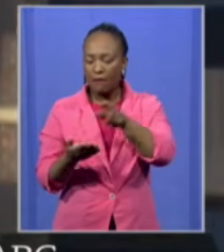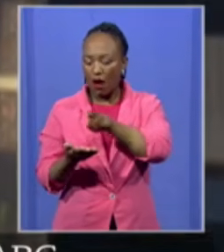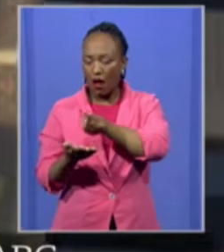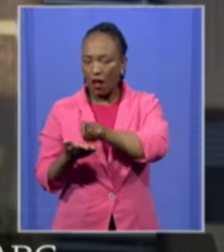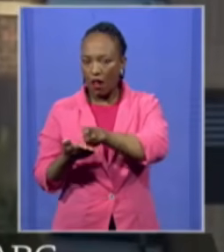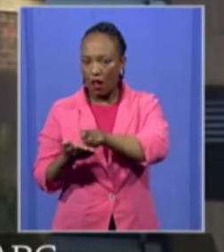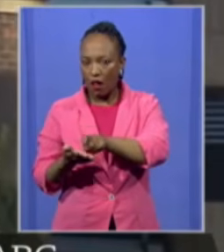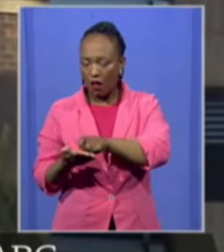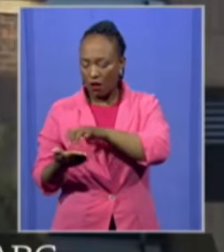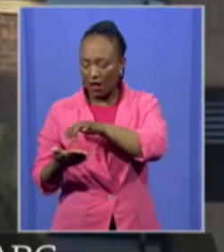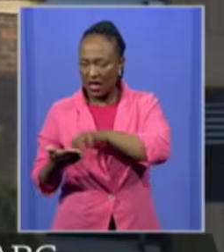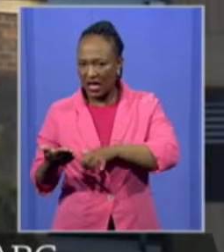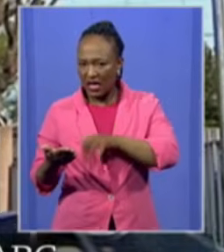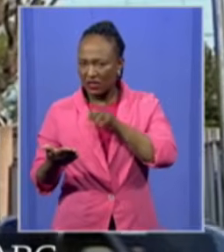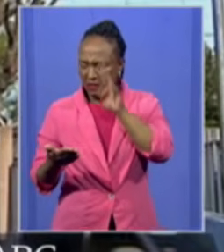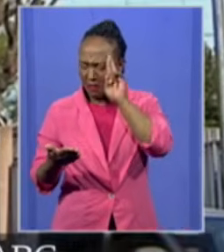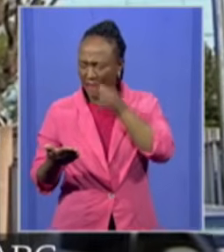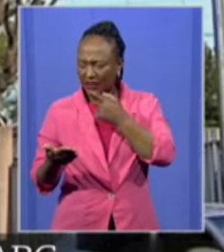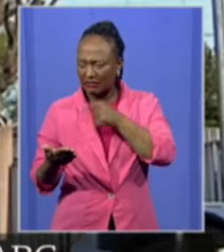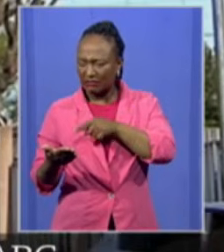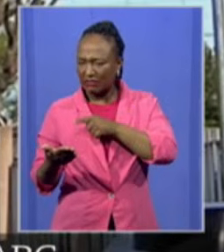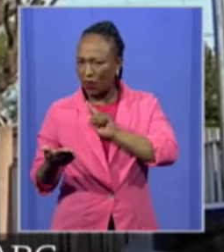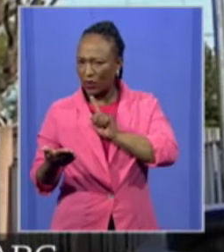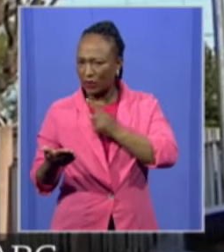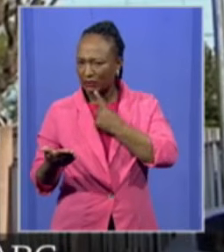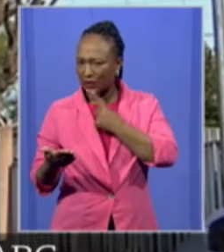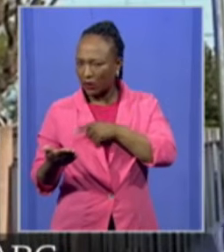hore na re tshwanetse re bue re reng